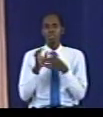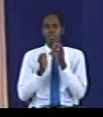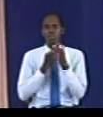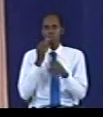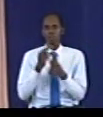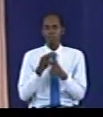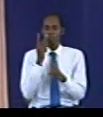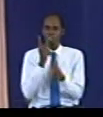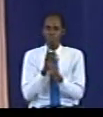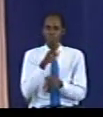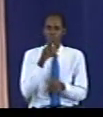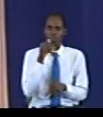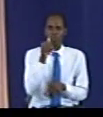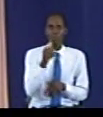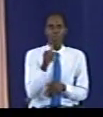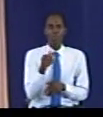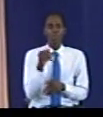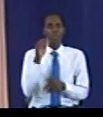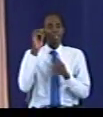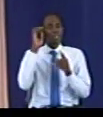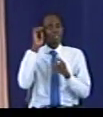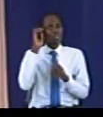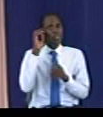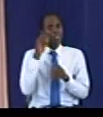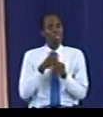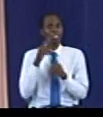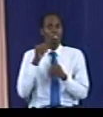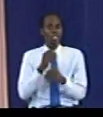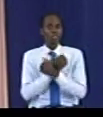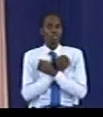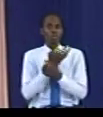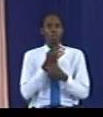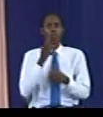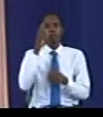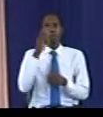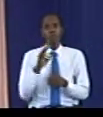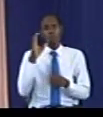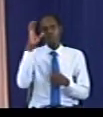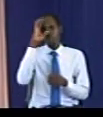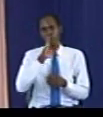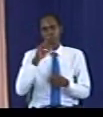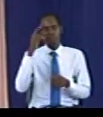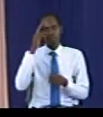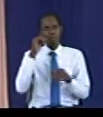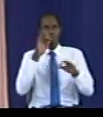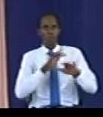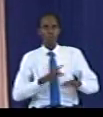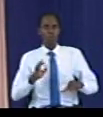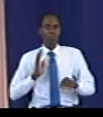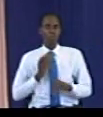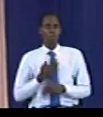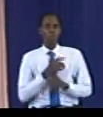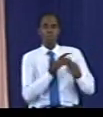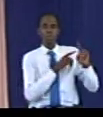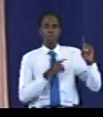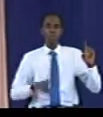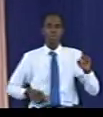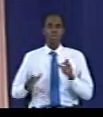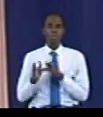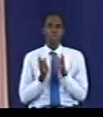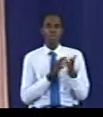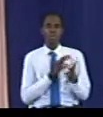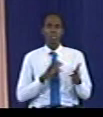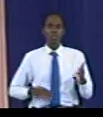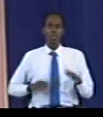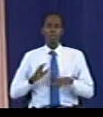yourselves in the love of God, looking for the mercy of our Lord Jesus Christ unto